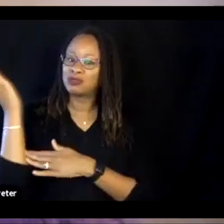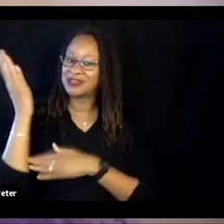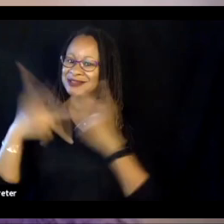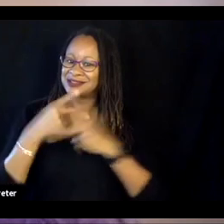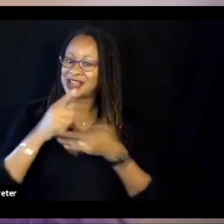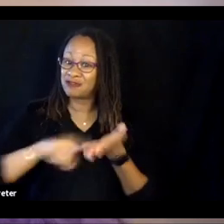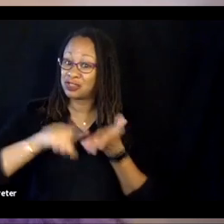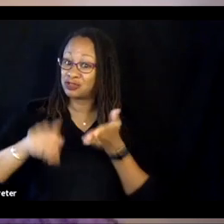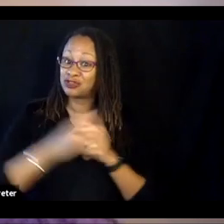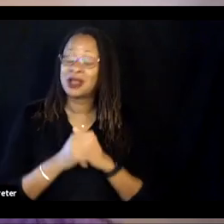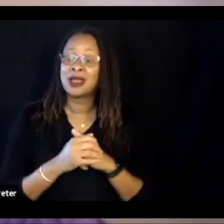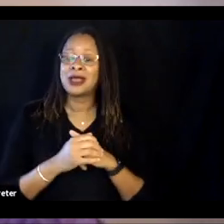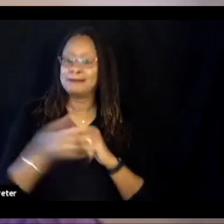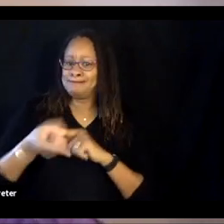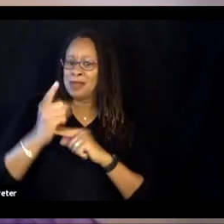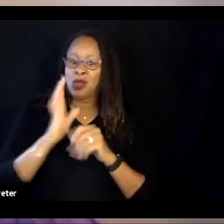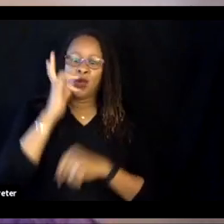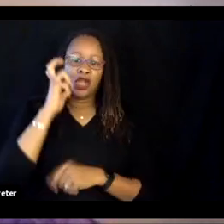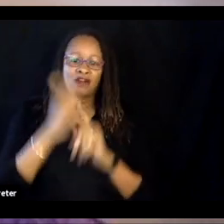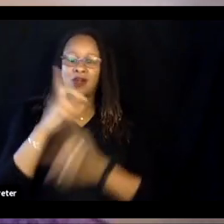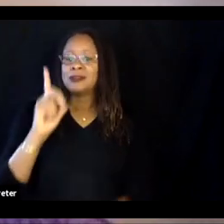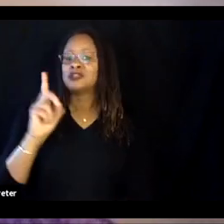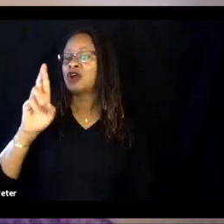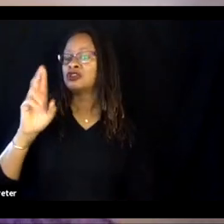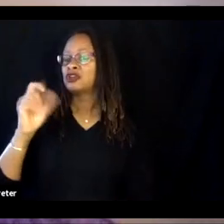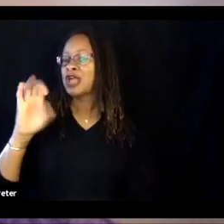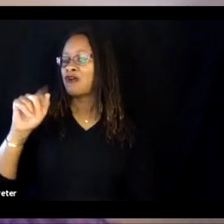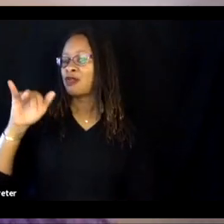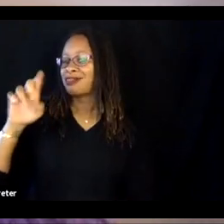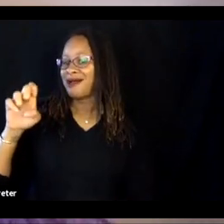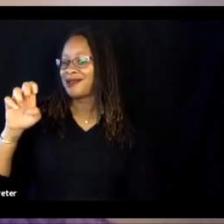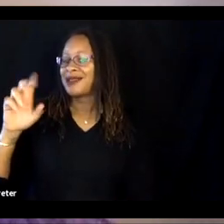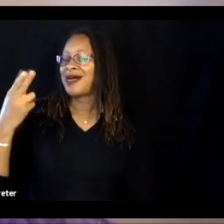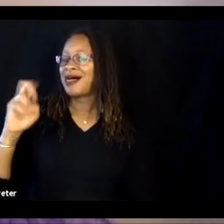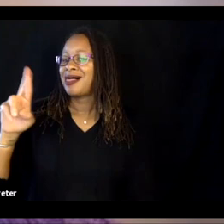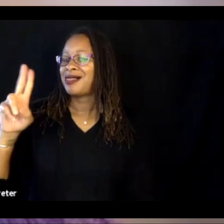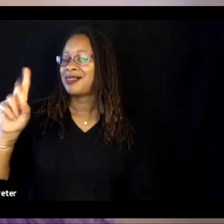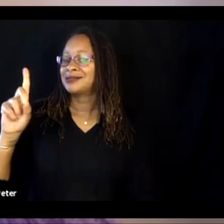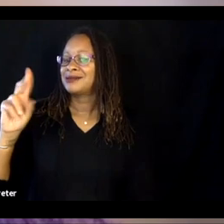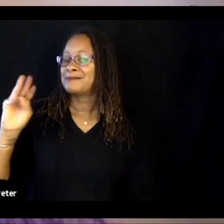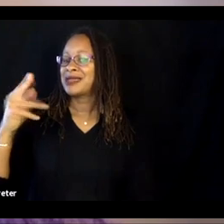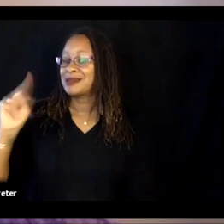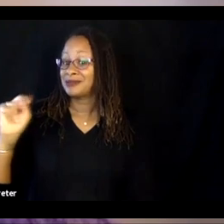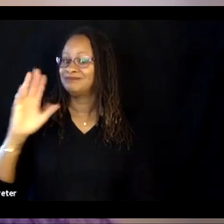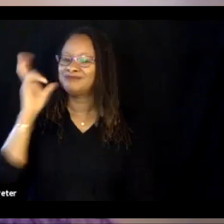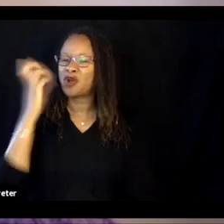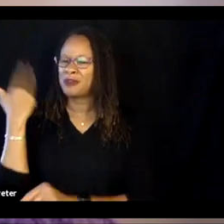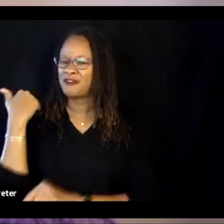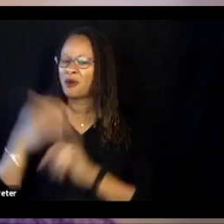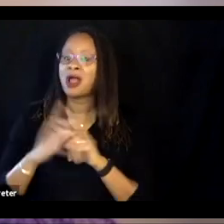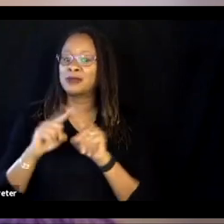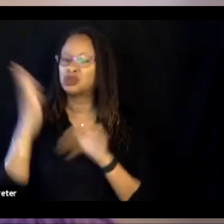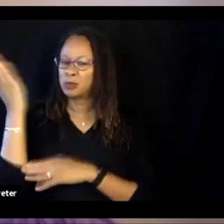research. And in a minute, you'll hear from Dr. Caroline Heldman, as you heard, and she's going to present those findings for